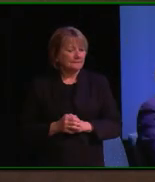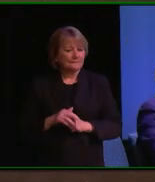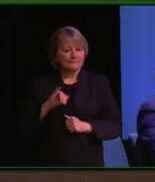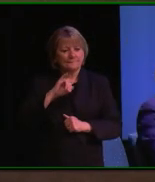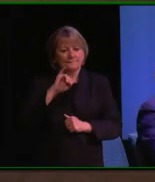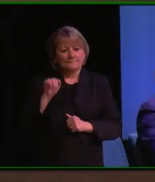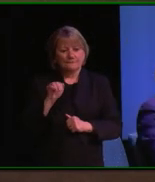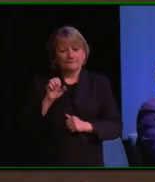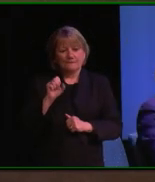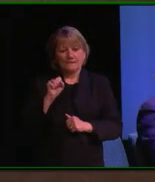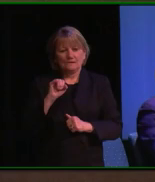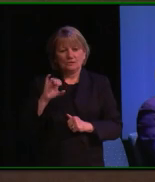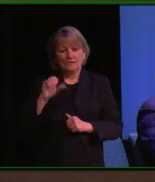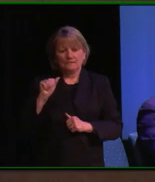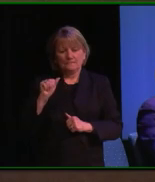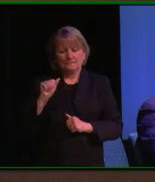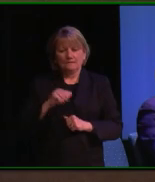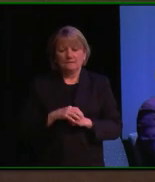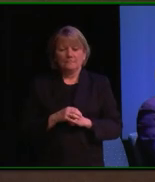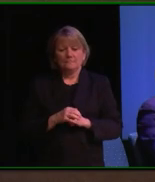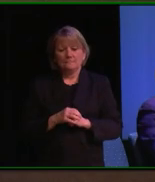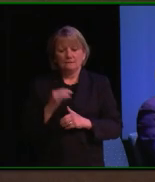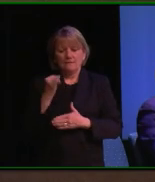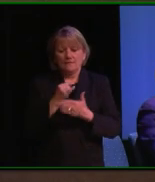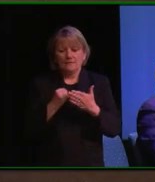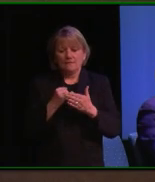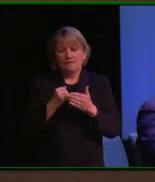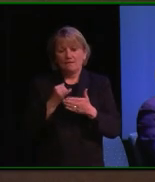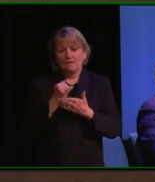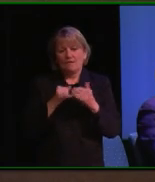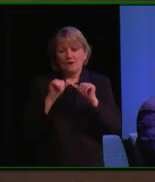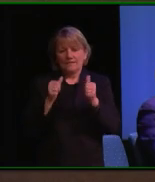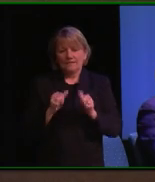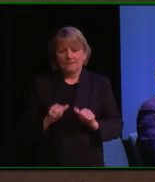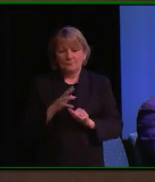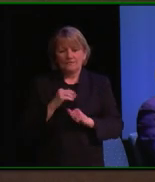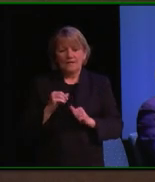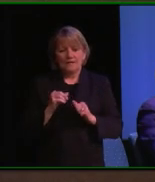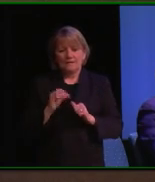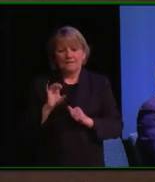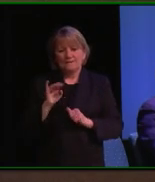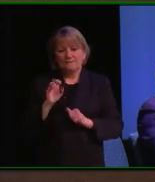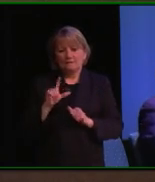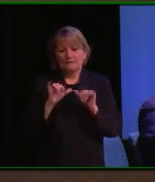Jessica Noiseau for Architectural and Civil Engineering Technology.